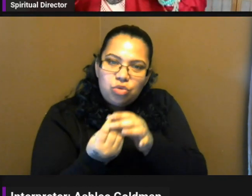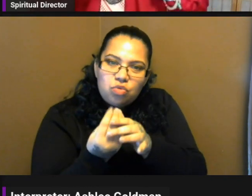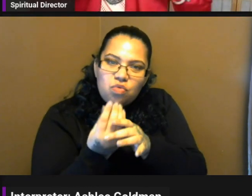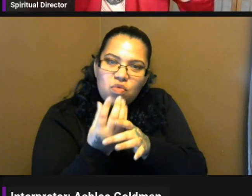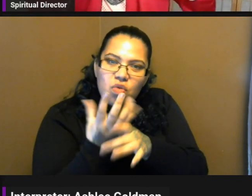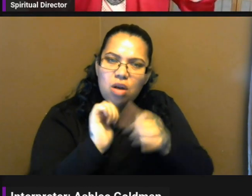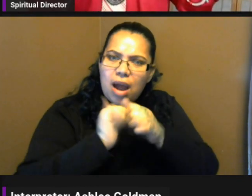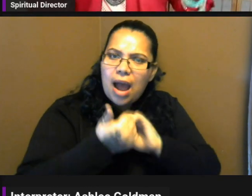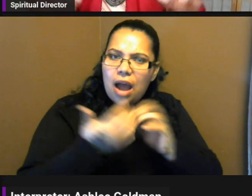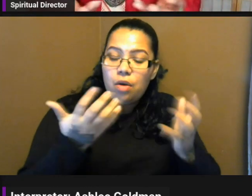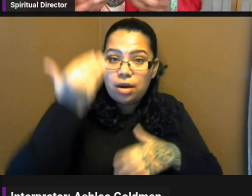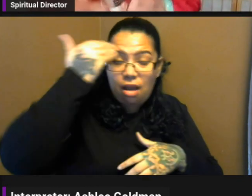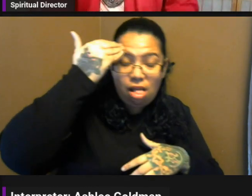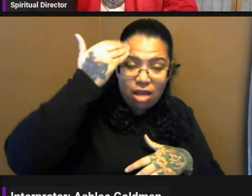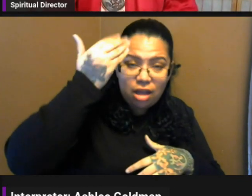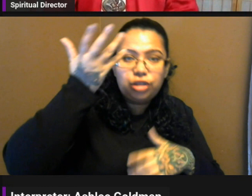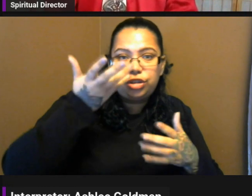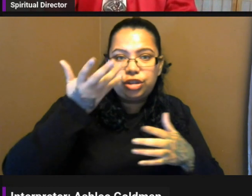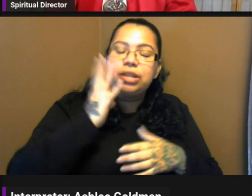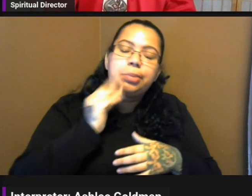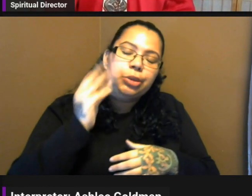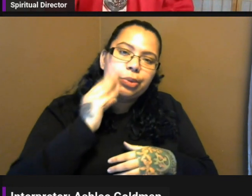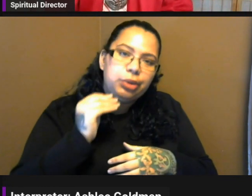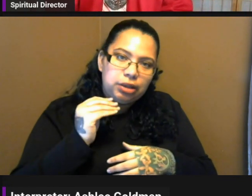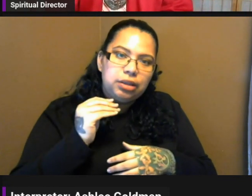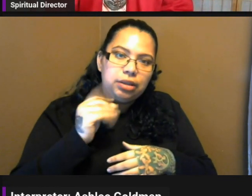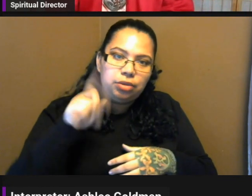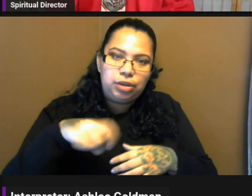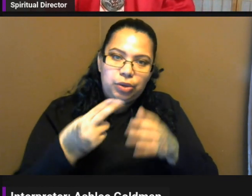by knowledge and experience.